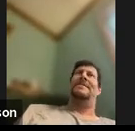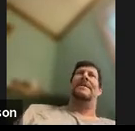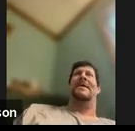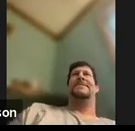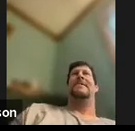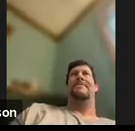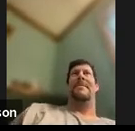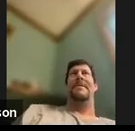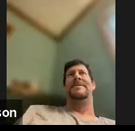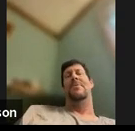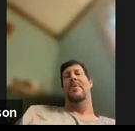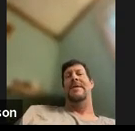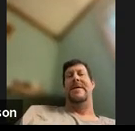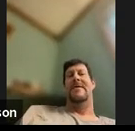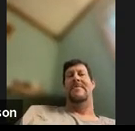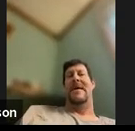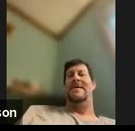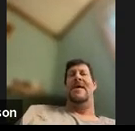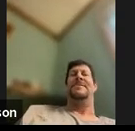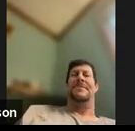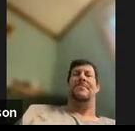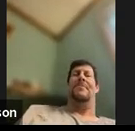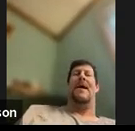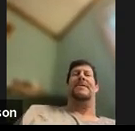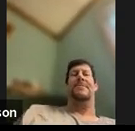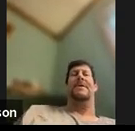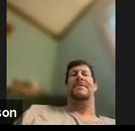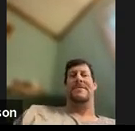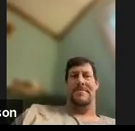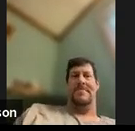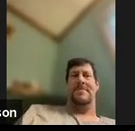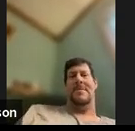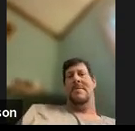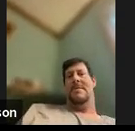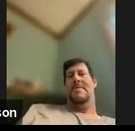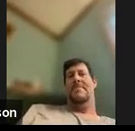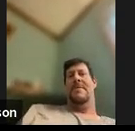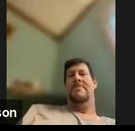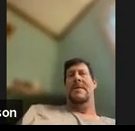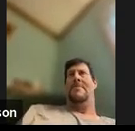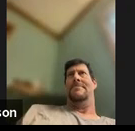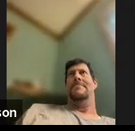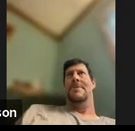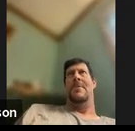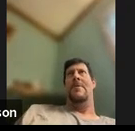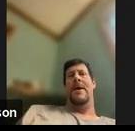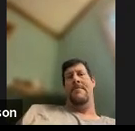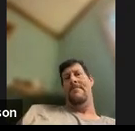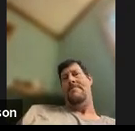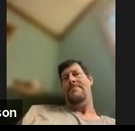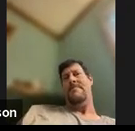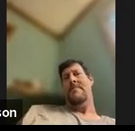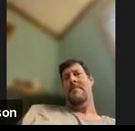That's to me, that's not a very civil way to take care of it. I just don't know how to do this, the right